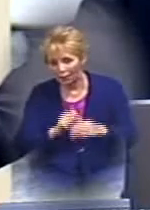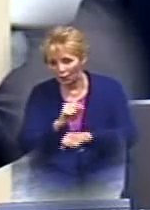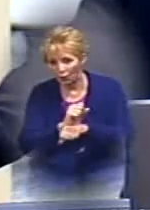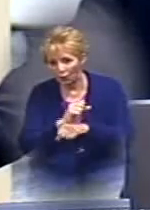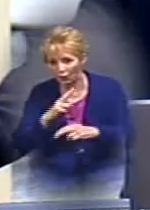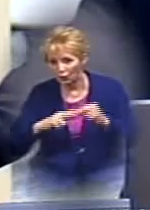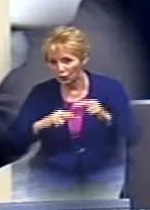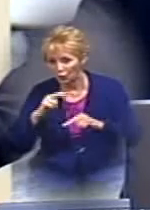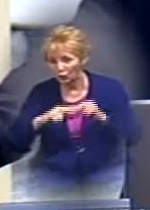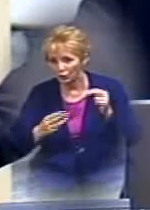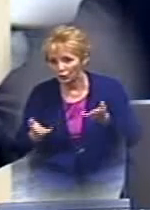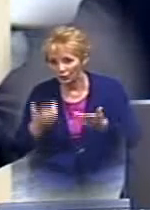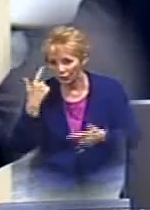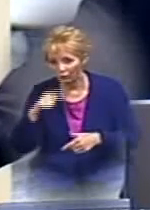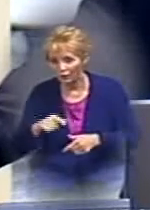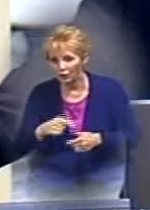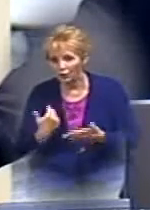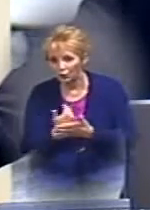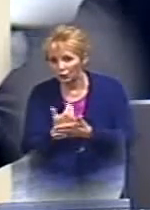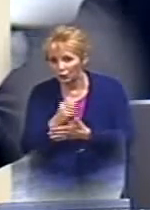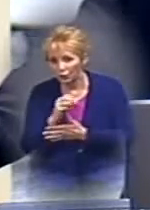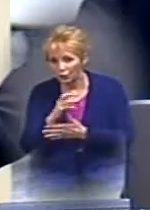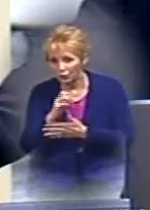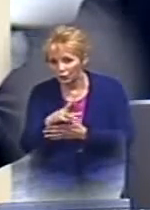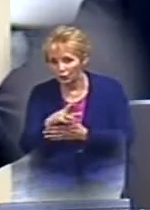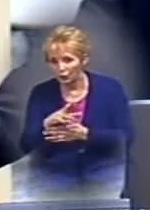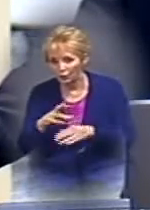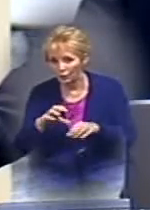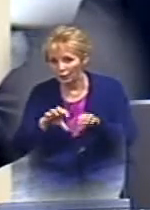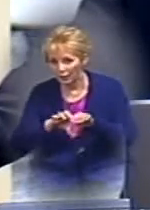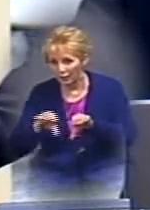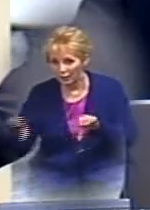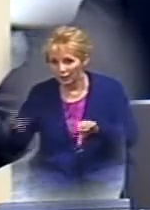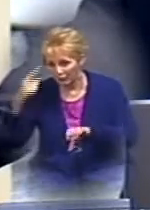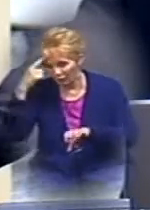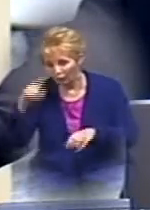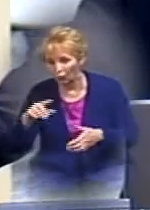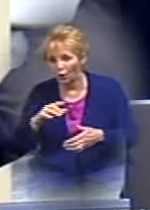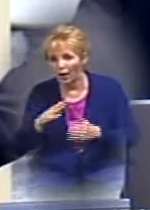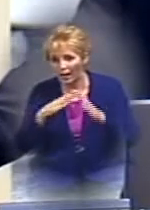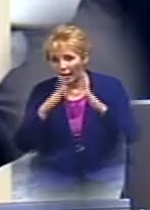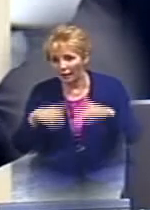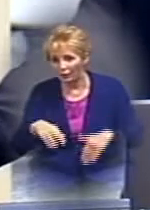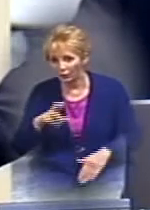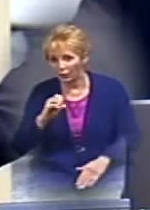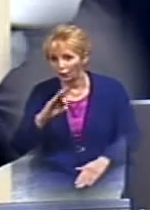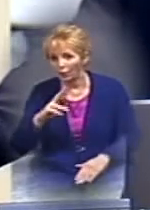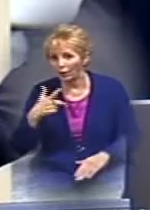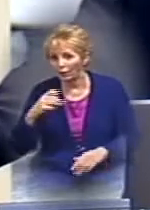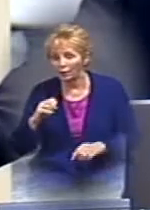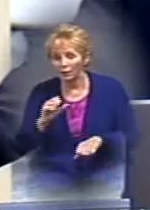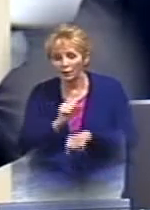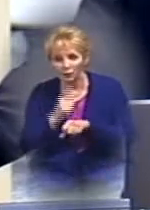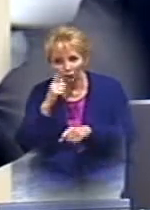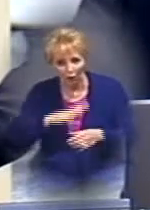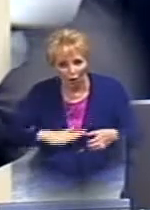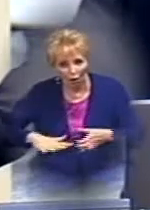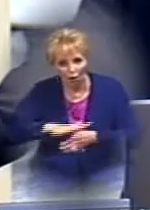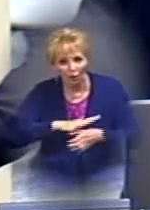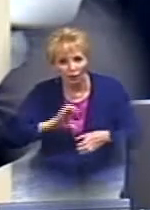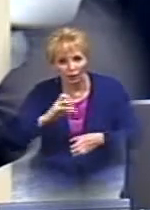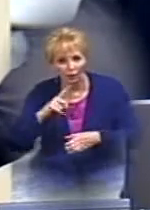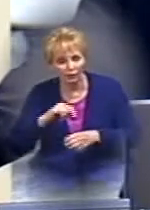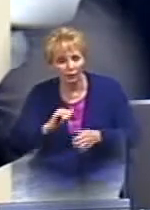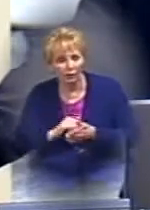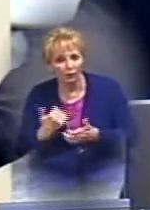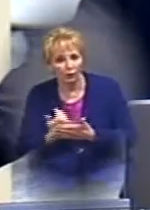construction services for new sewer lines to the House of Refuge in recent years. We have worked with local charities to create a